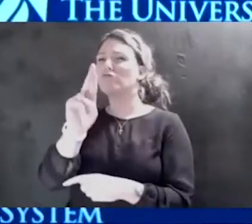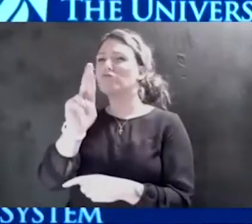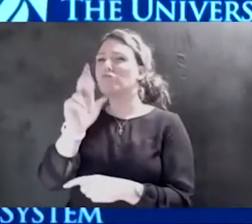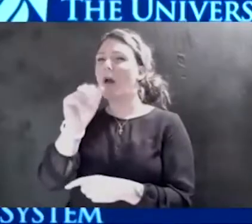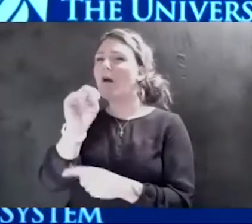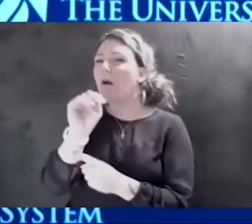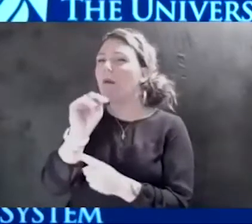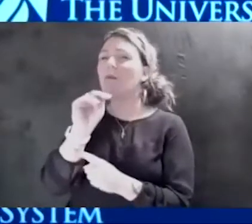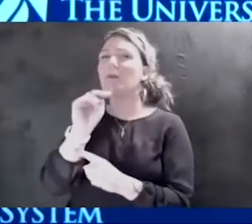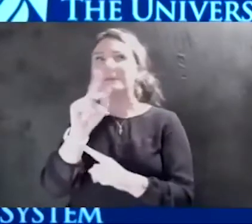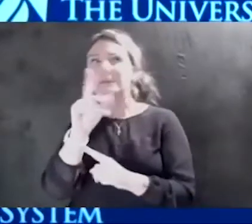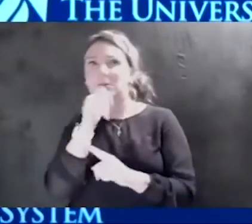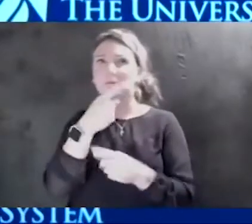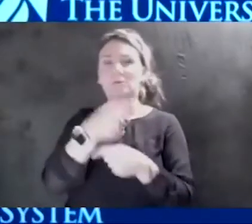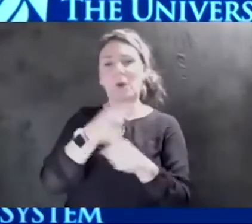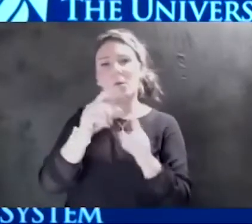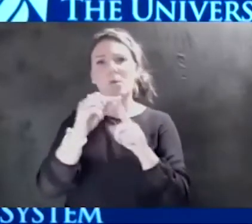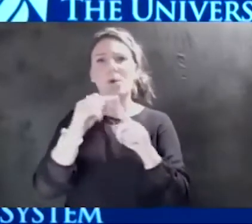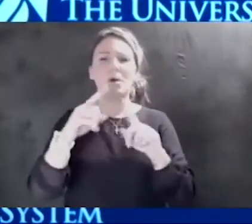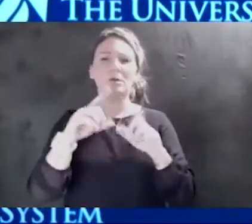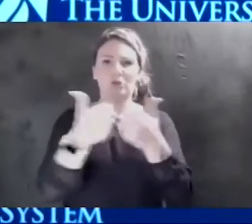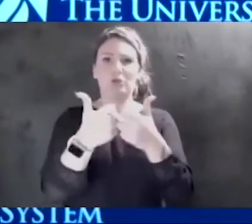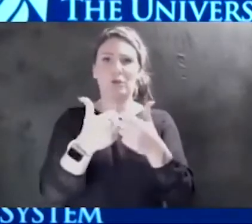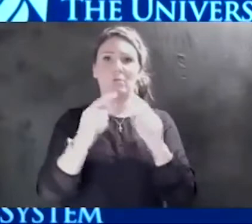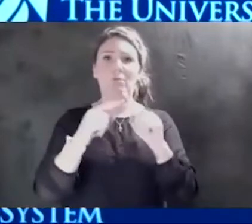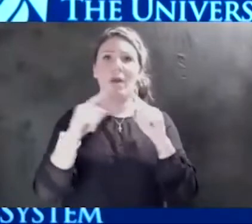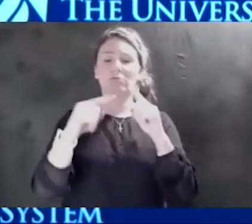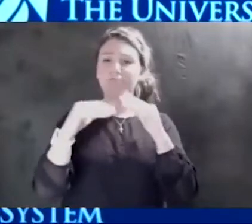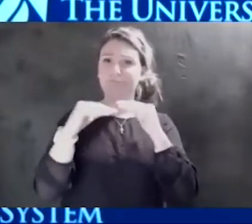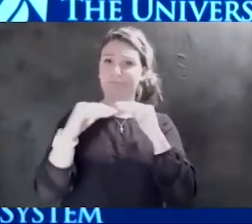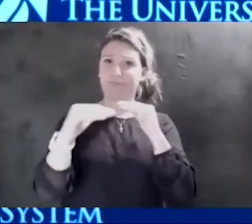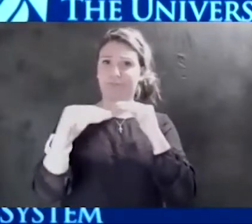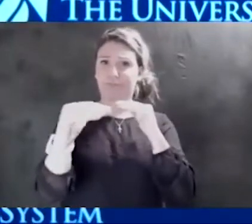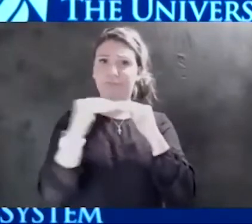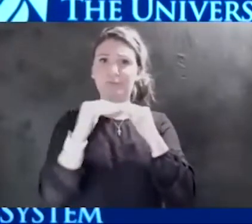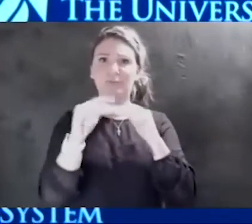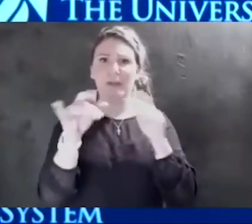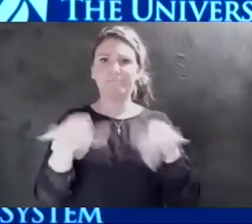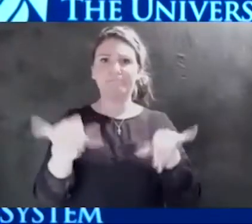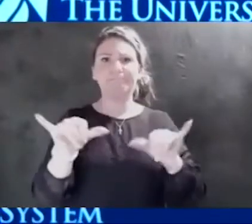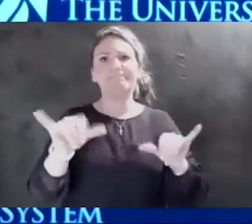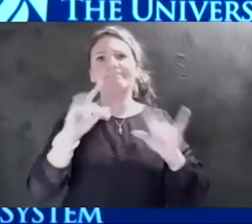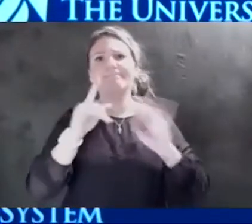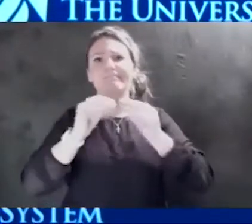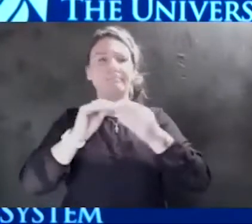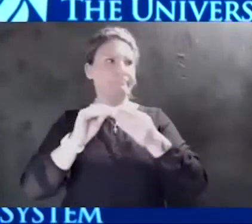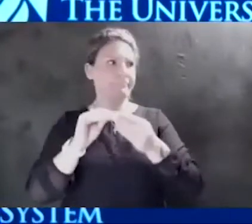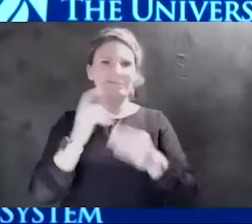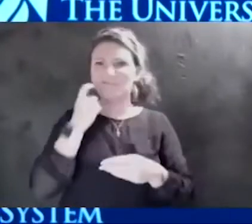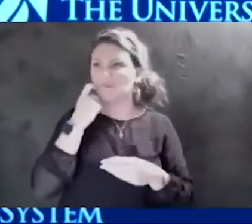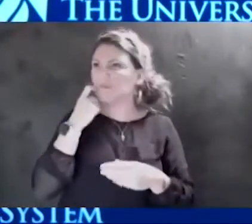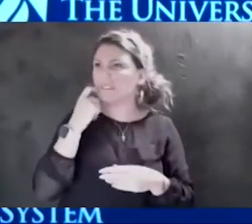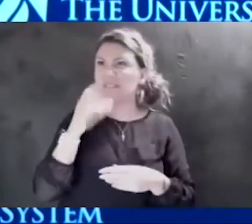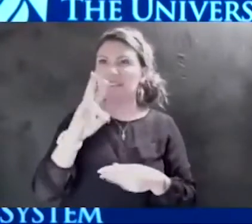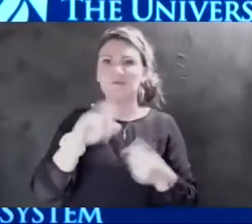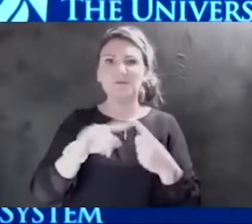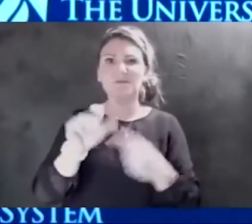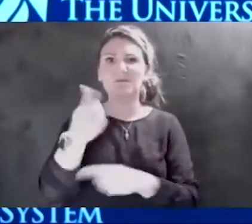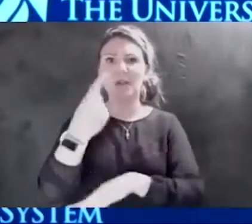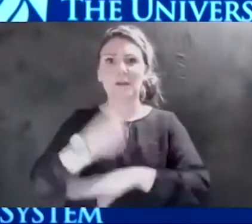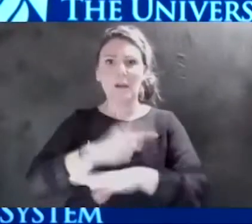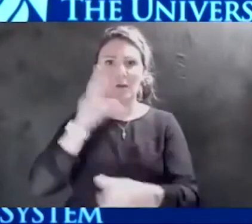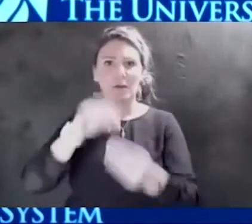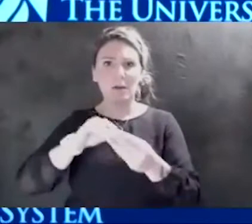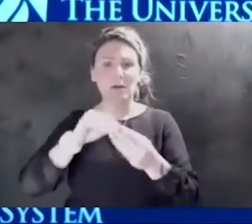that, again, we've hit a plateau. We've been on this plateau for the last 7 to 10 days, and that's good.